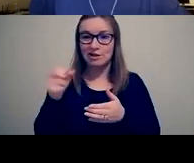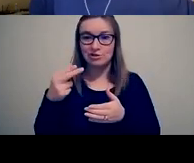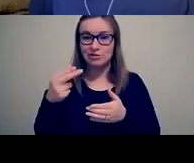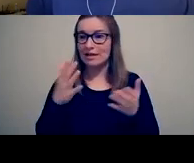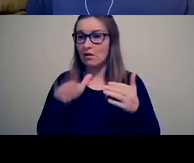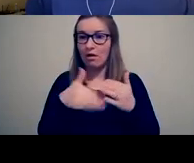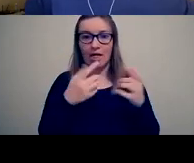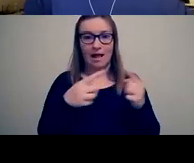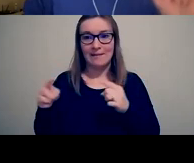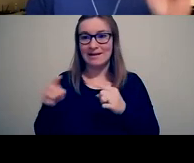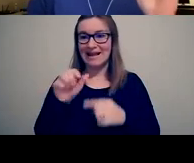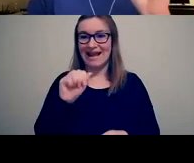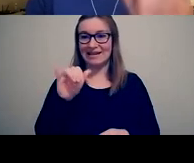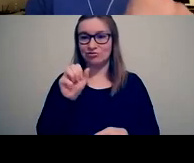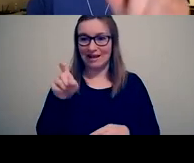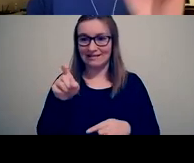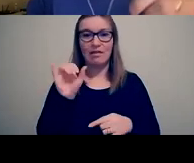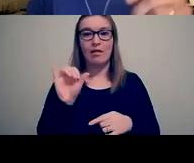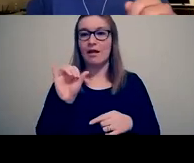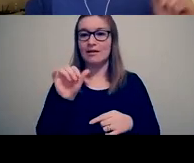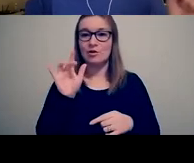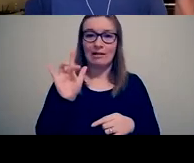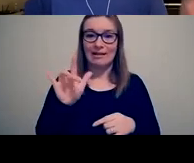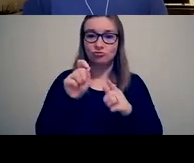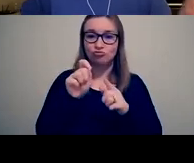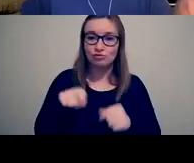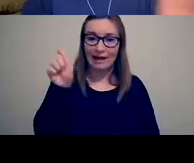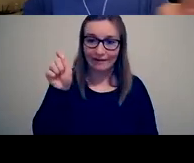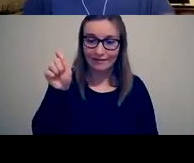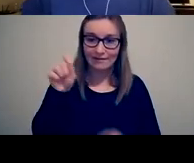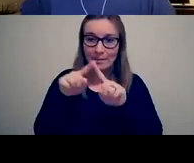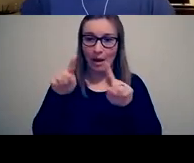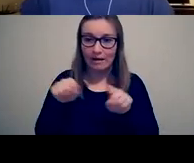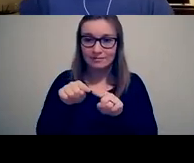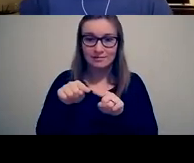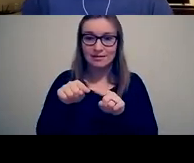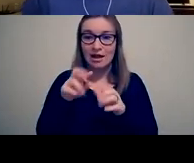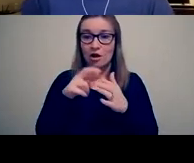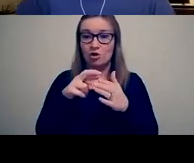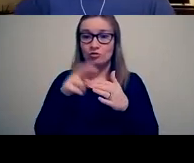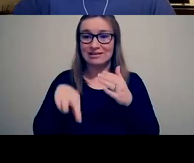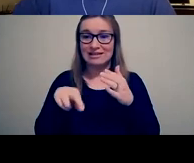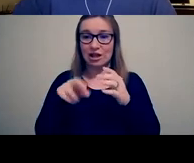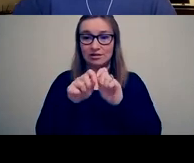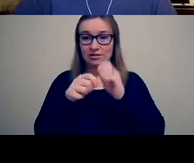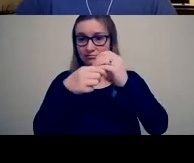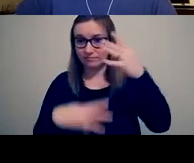happening via Ajax, like you click on a checkbox, mm-hmm. the results load dynamically.